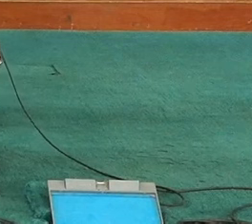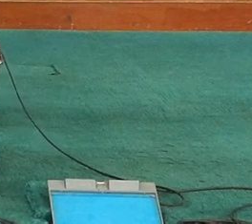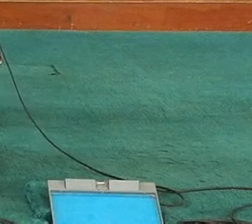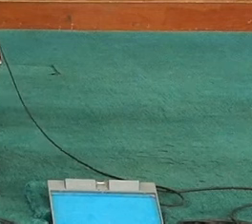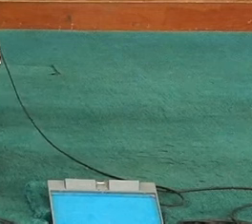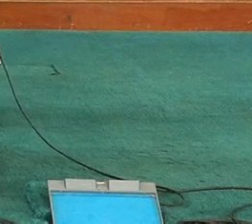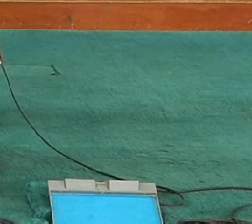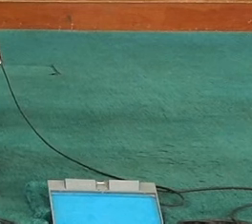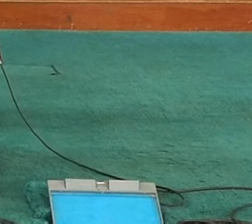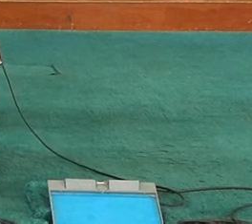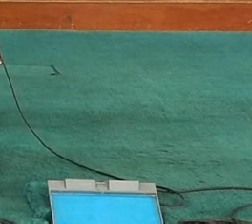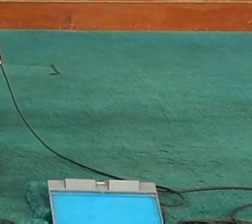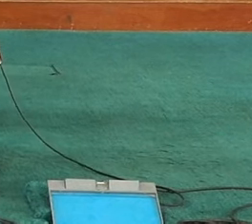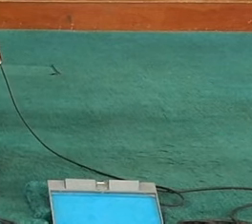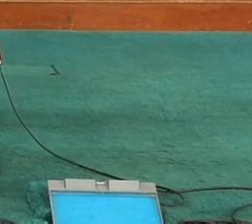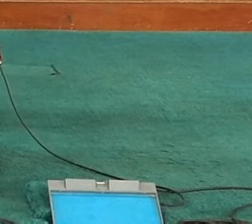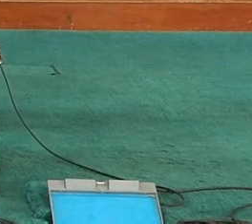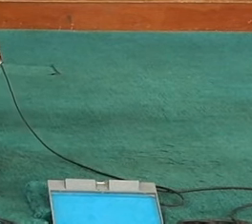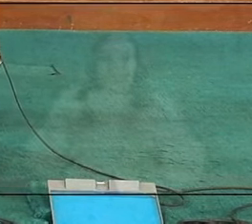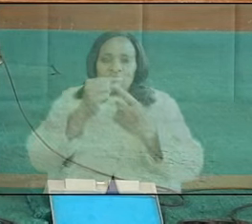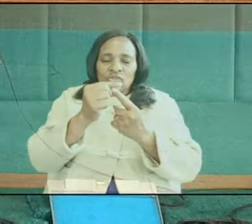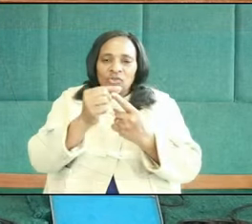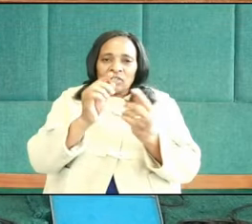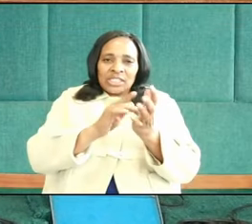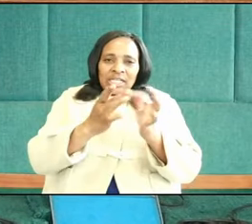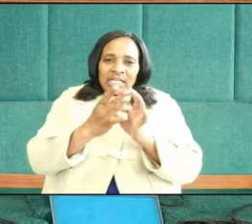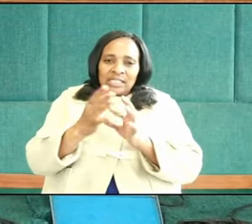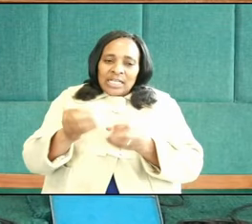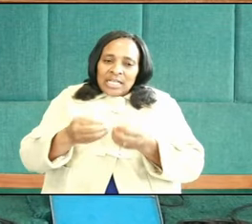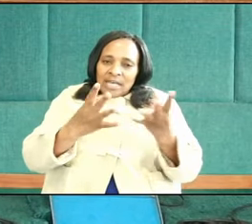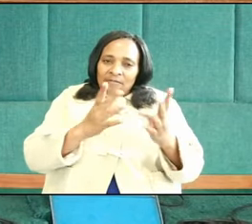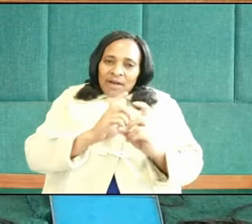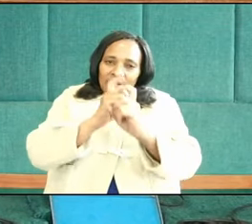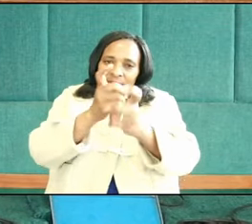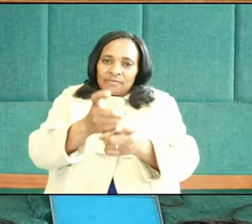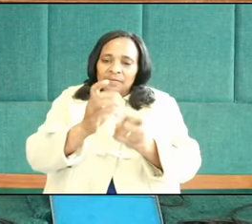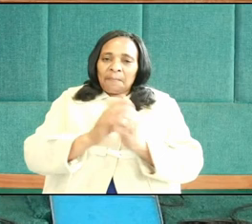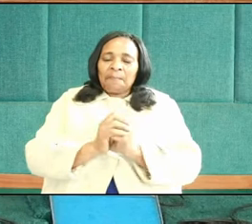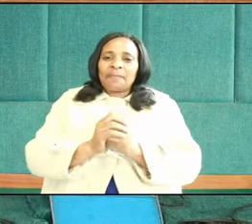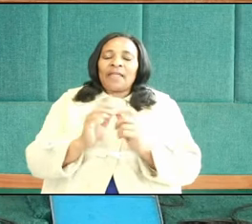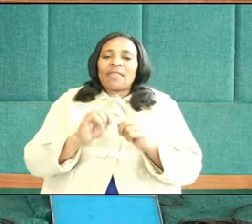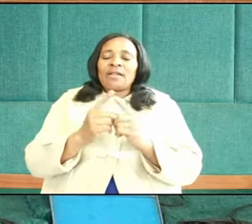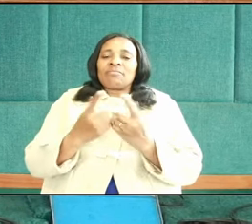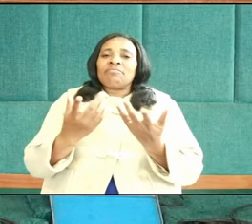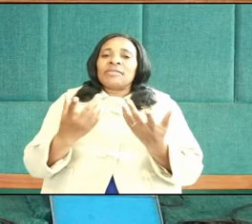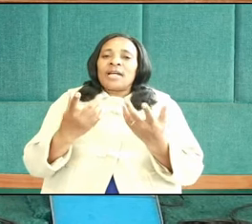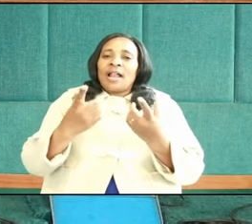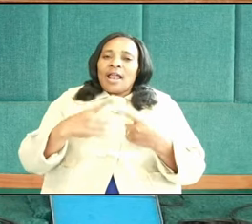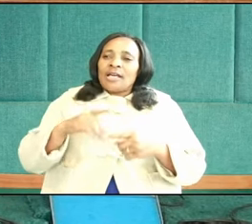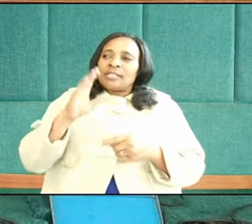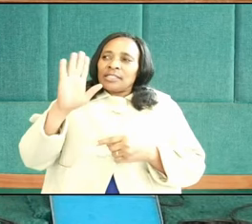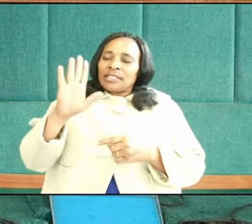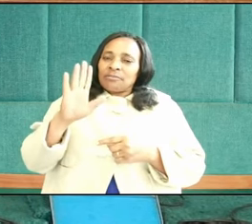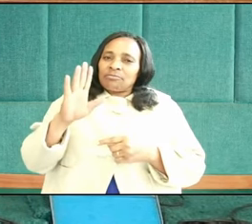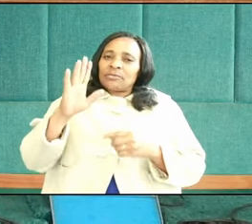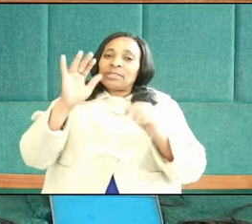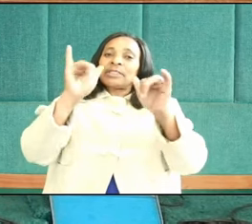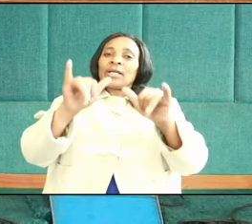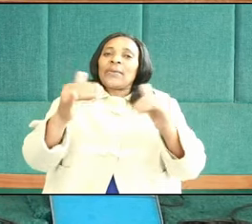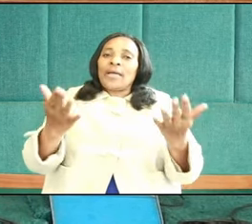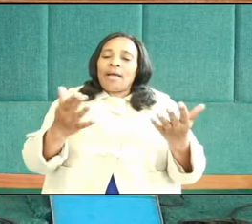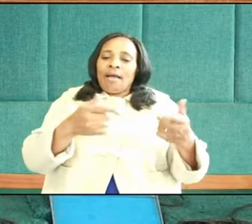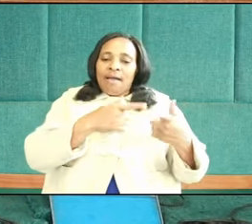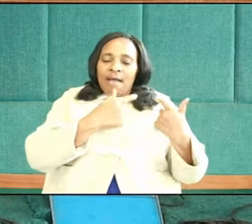Holy Spirit is very special. Jesus gave him to us as a gift, and when we let him, he lives in our hearts.